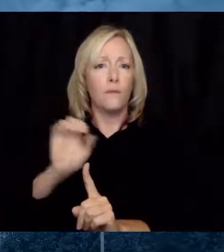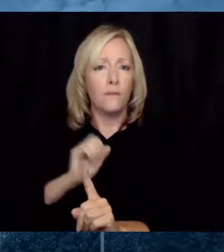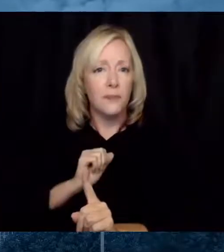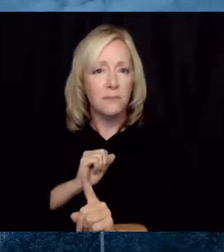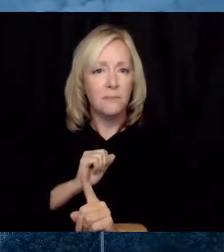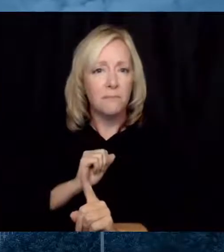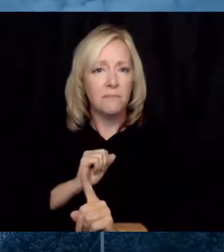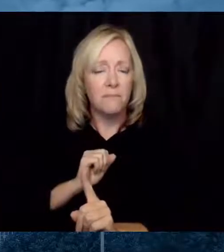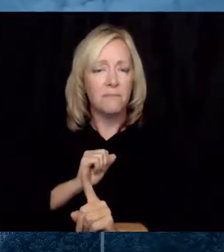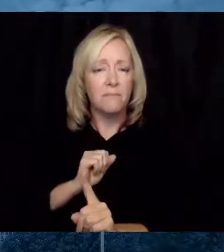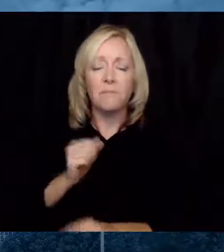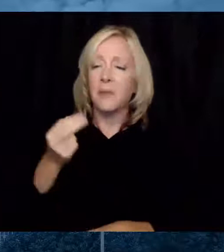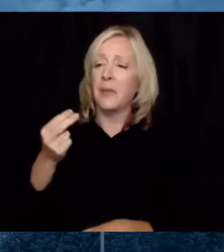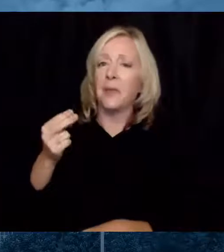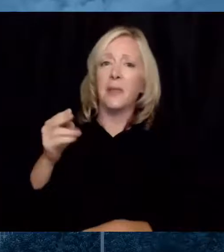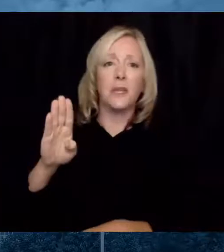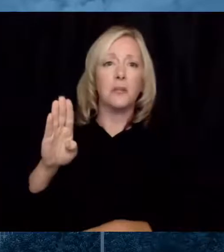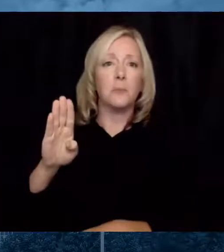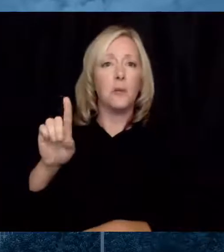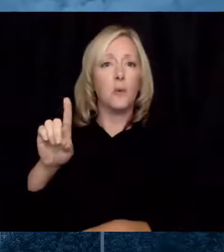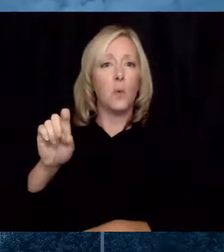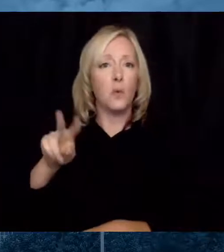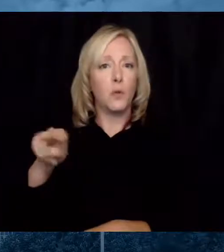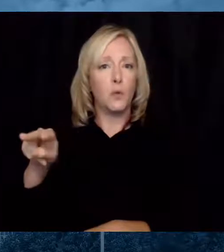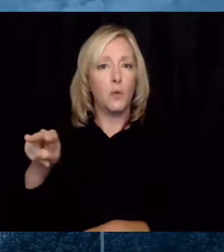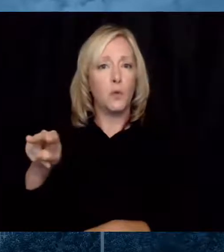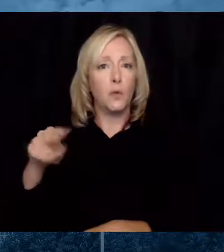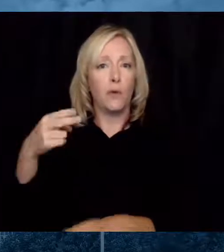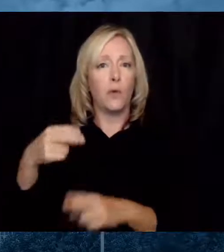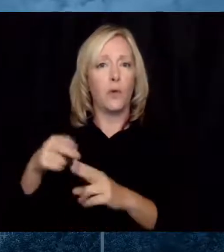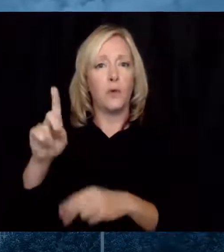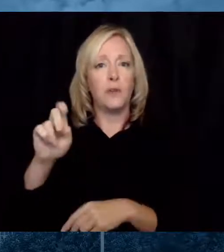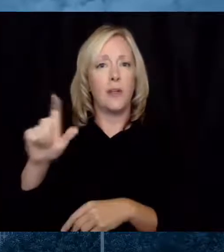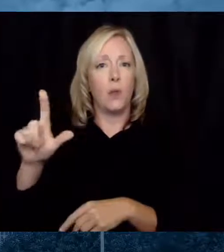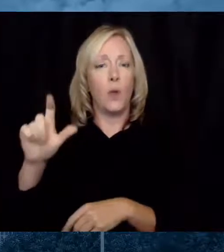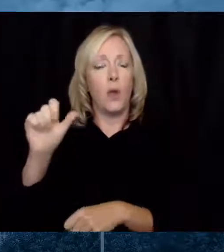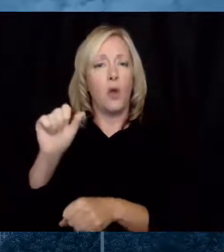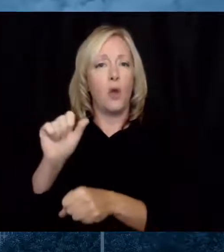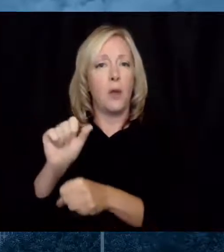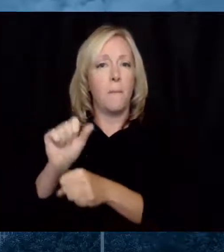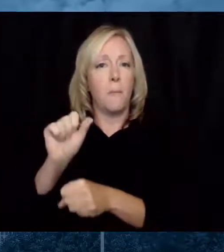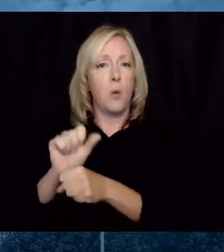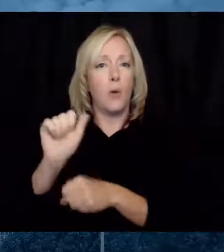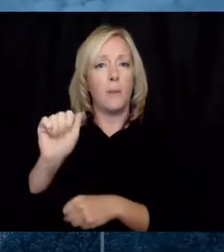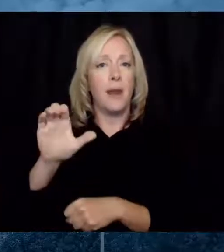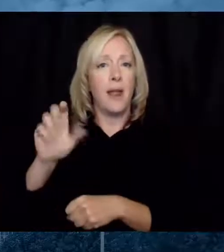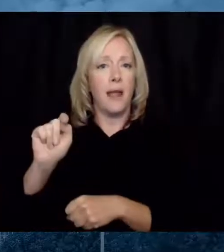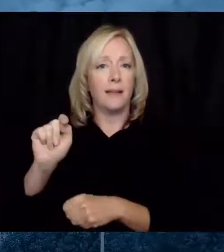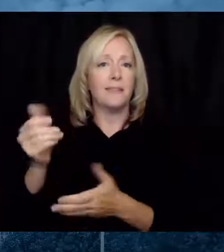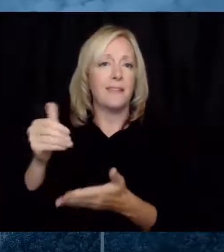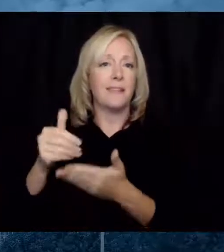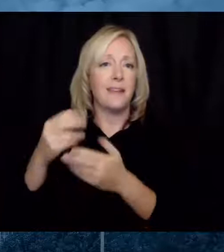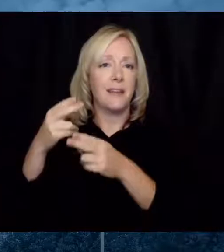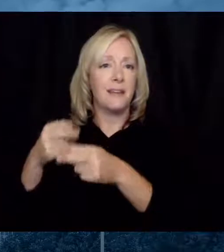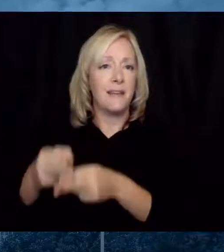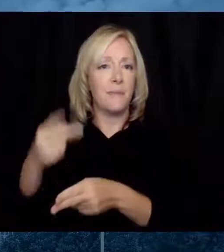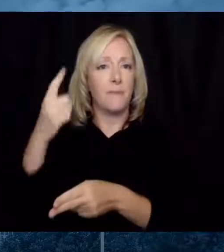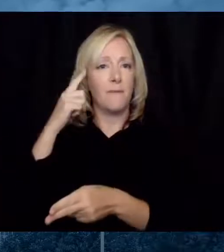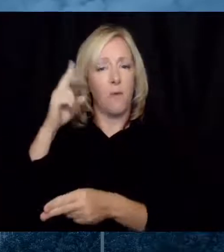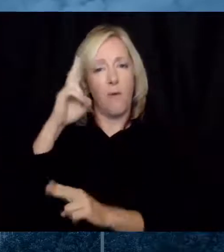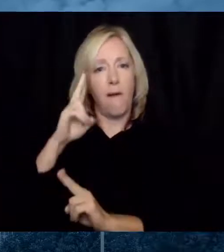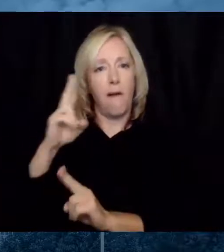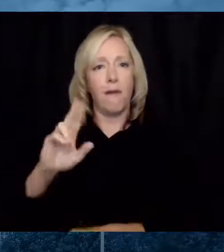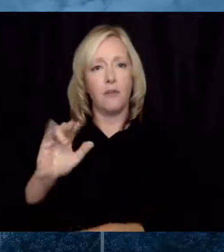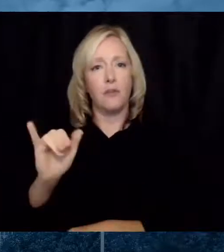HB 122, the Delaware Employment Act, named after Jamie Wolfe, will have Delaware join